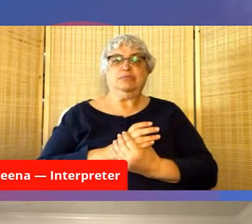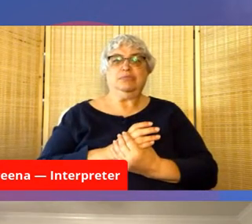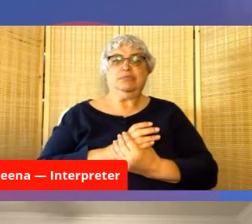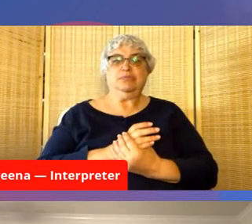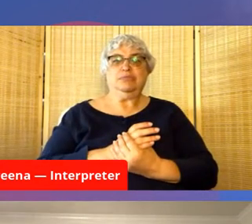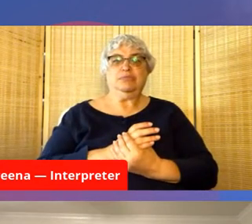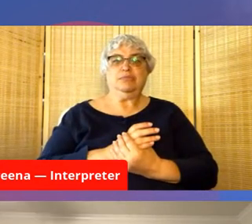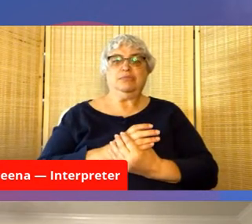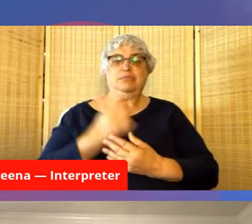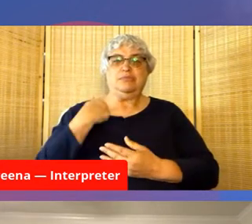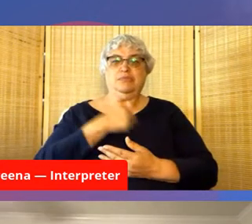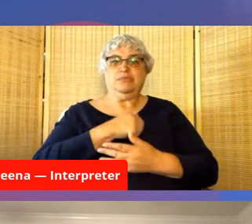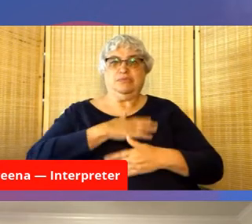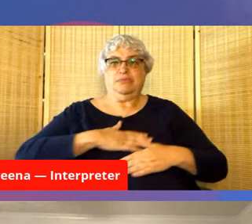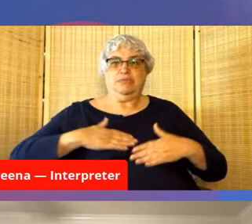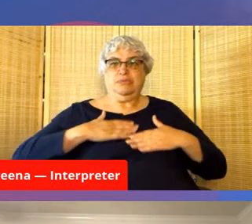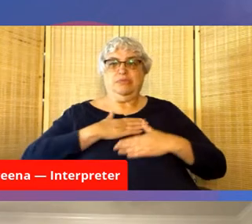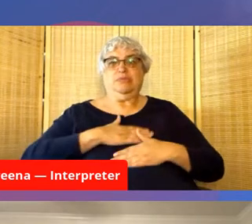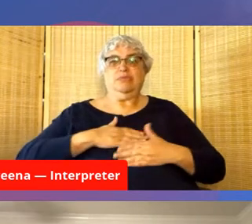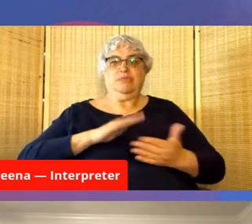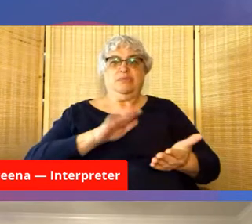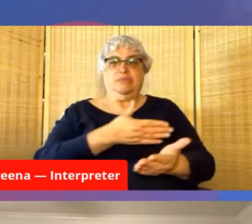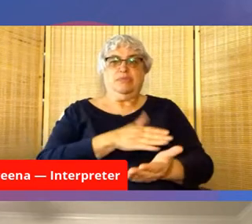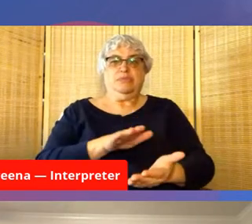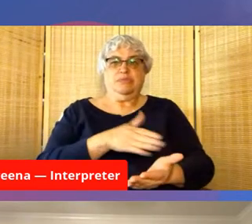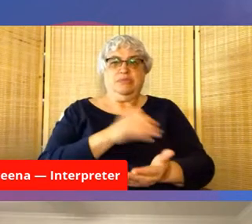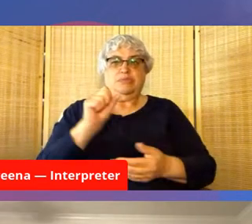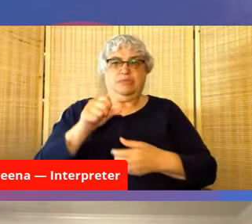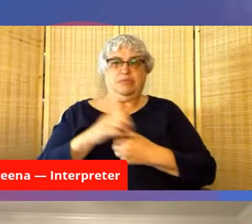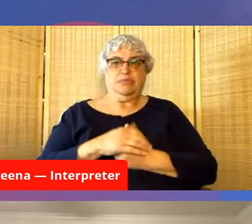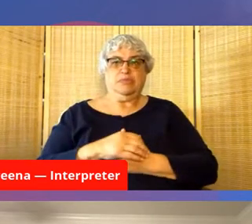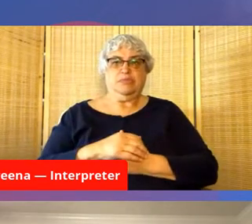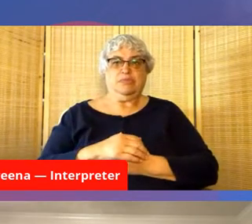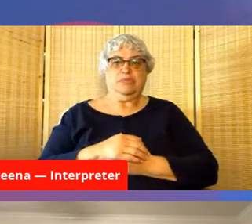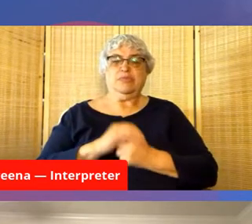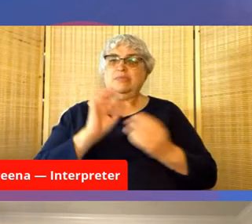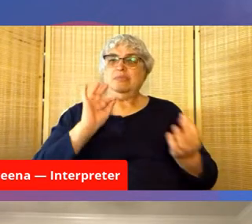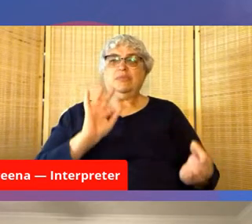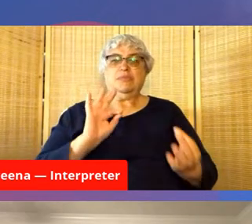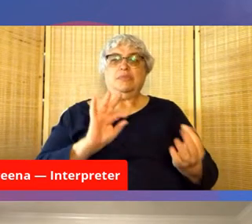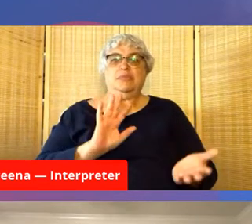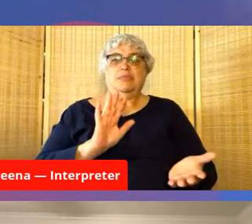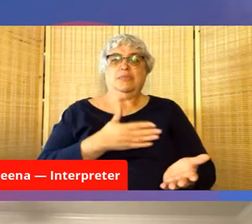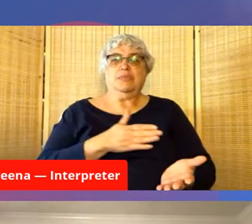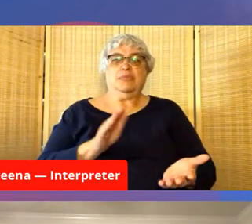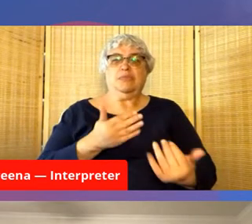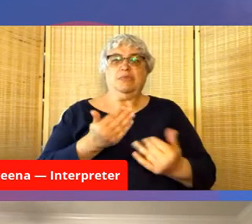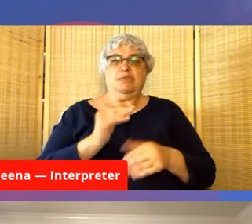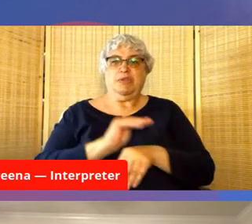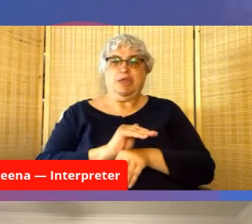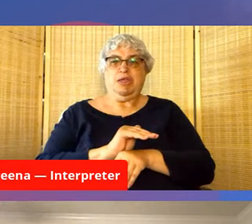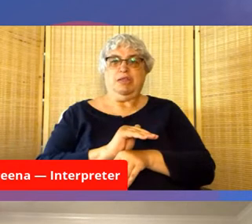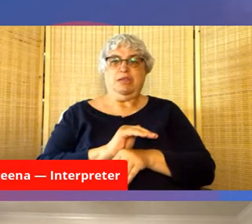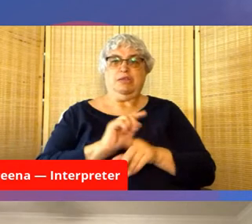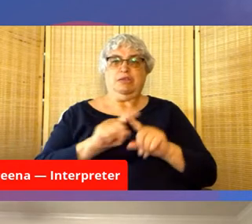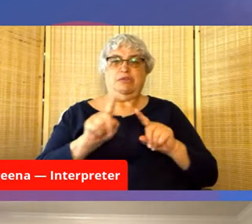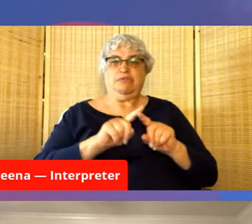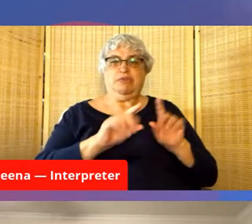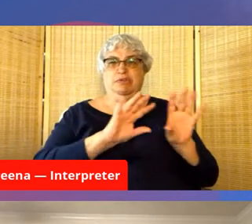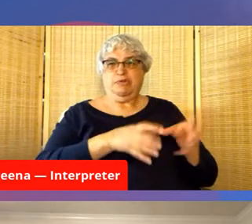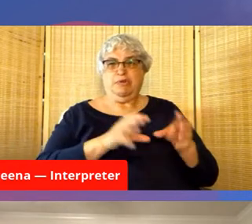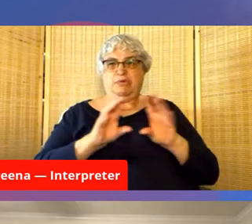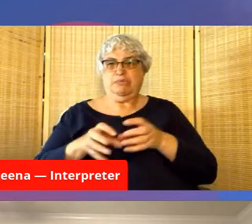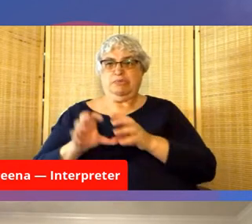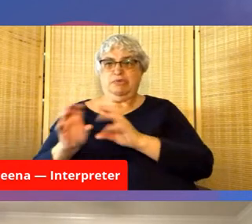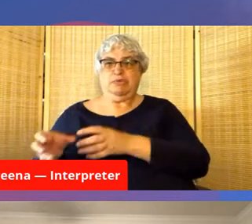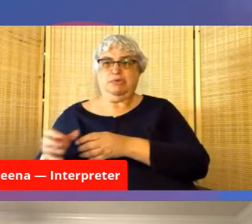Firstly, we enjoyed a lot the music. Excellent music we heard today, this evening, through different artists.